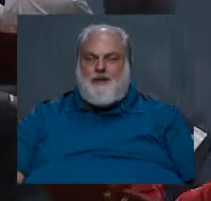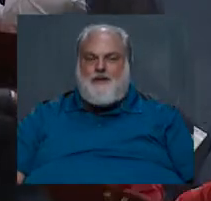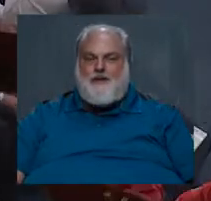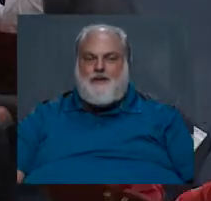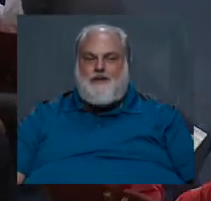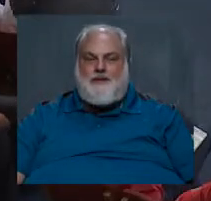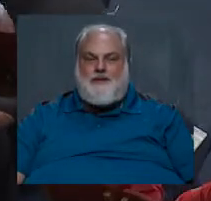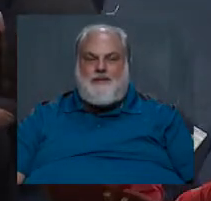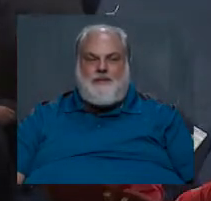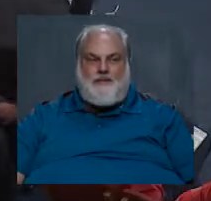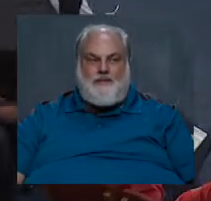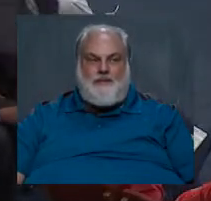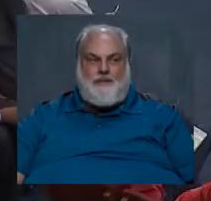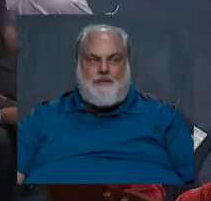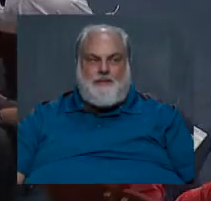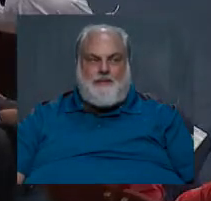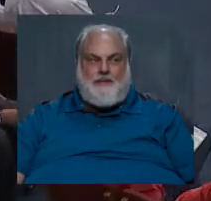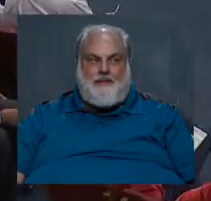Thank you.